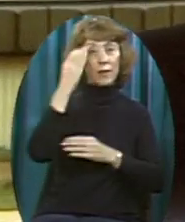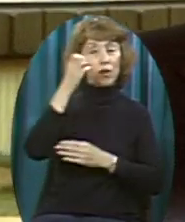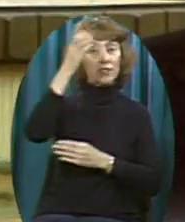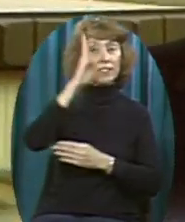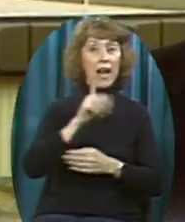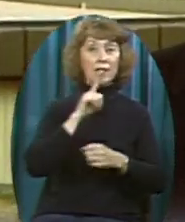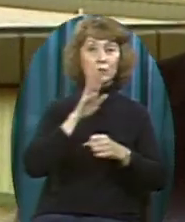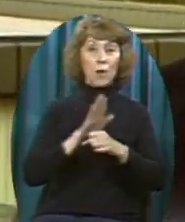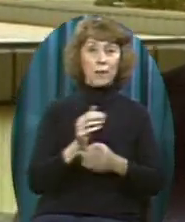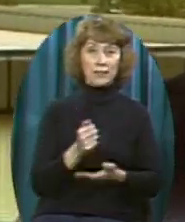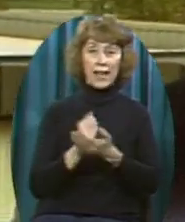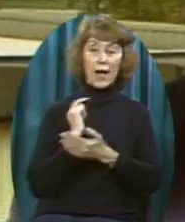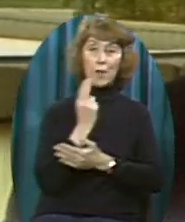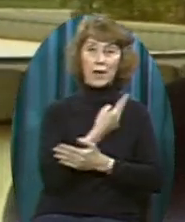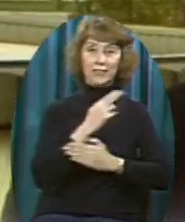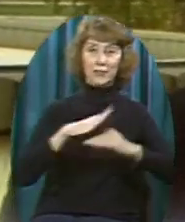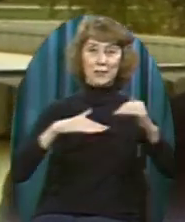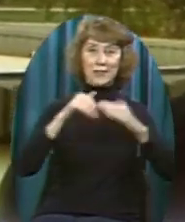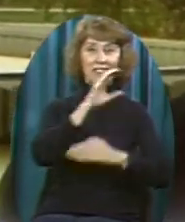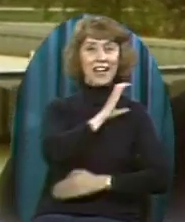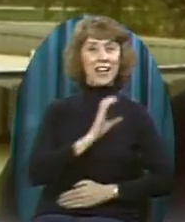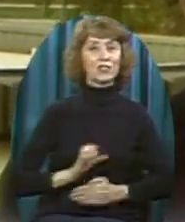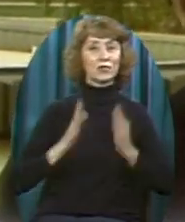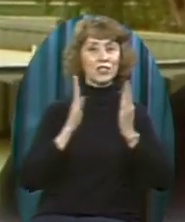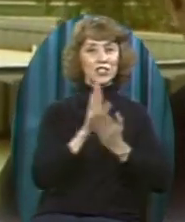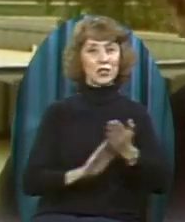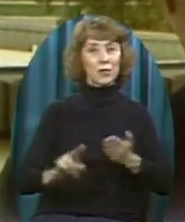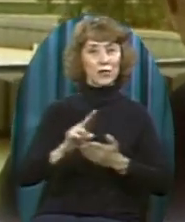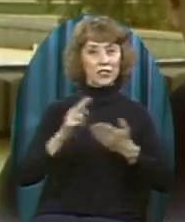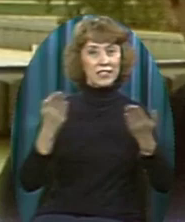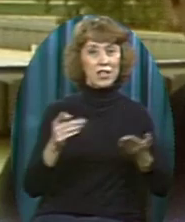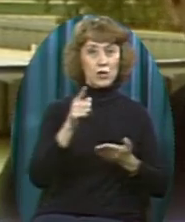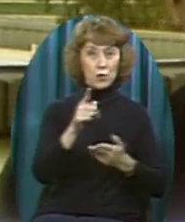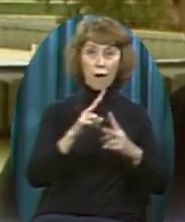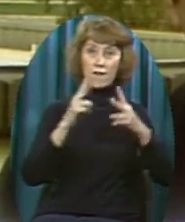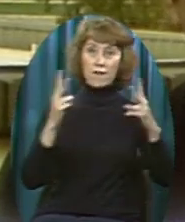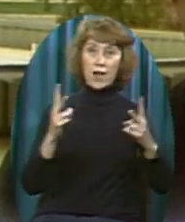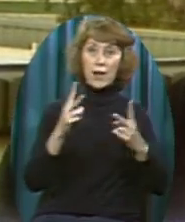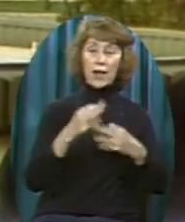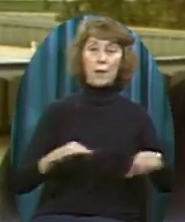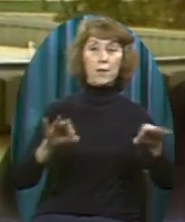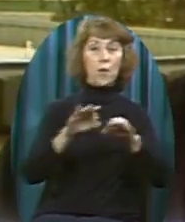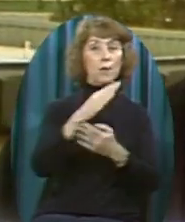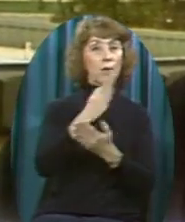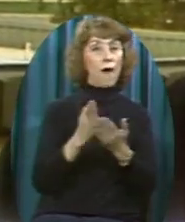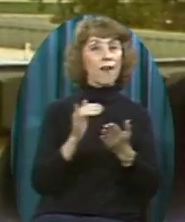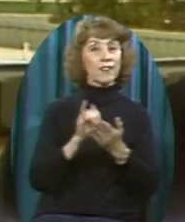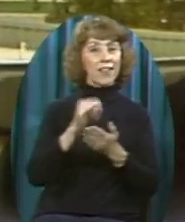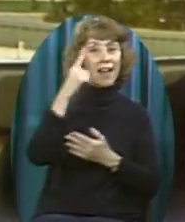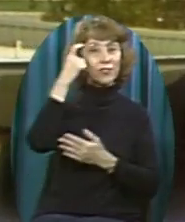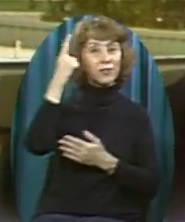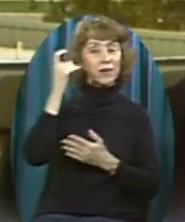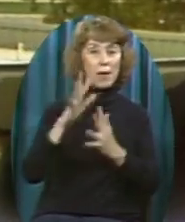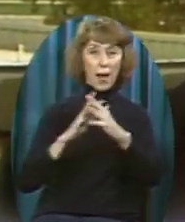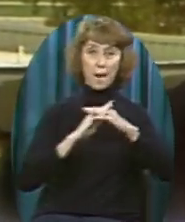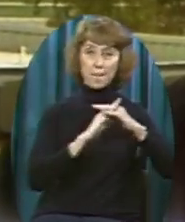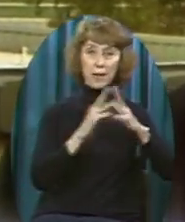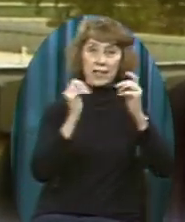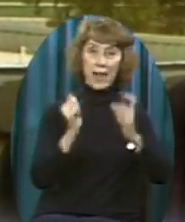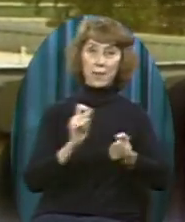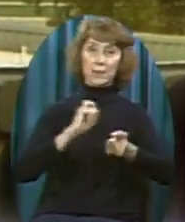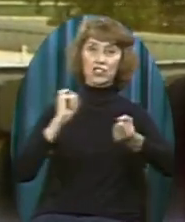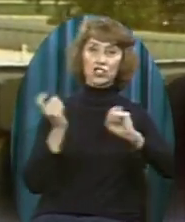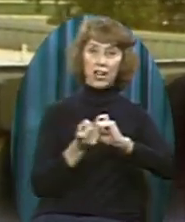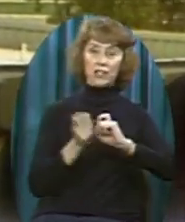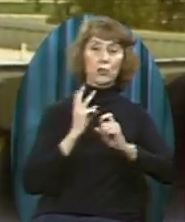And you are, I repeat, a very important part of that dream. America can be turned around. We can